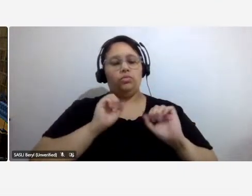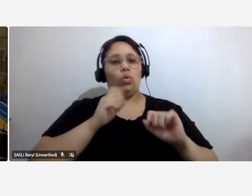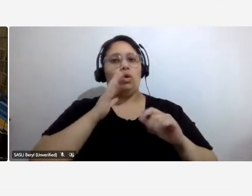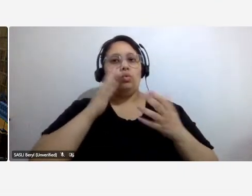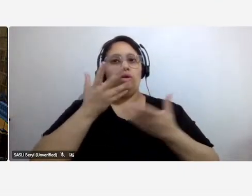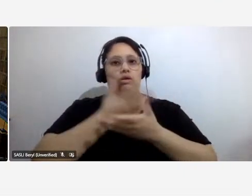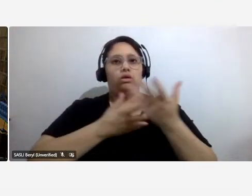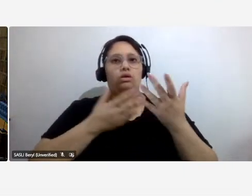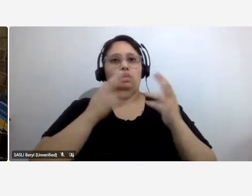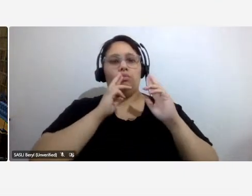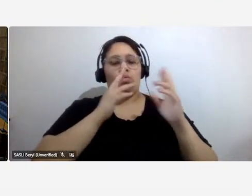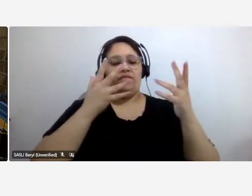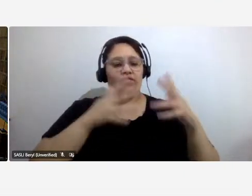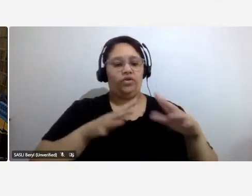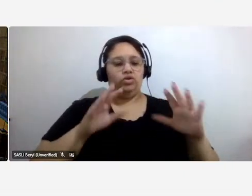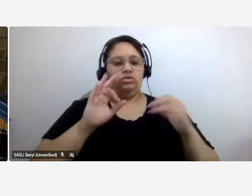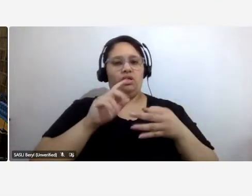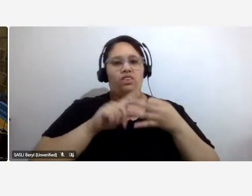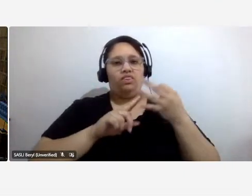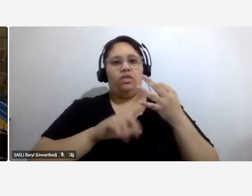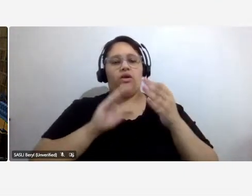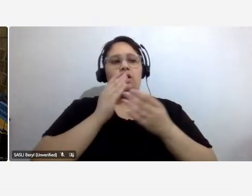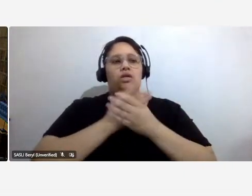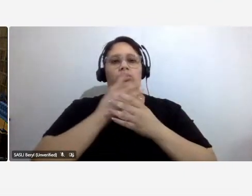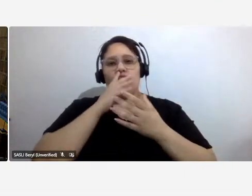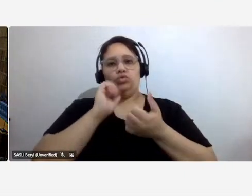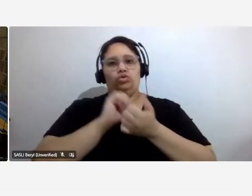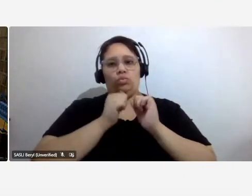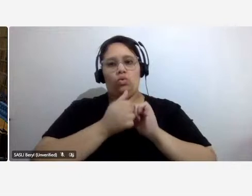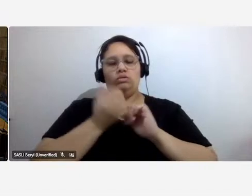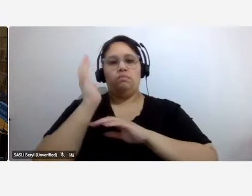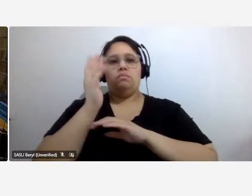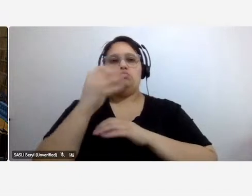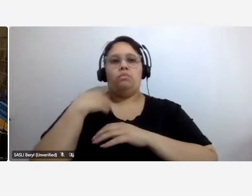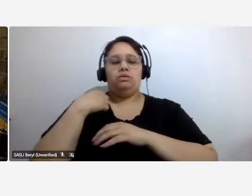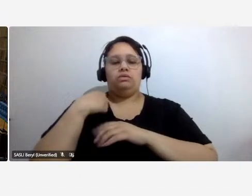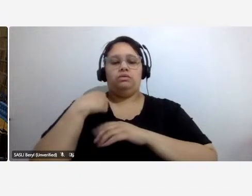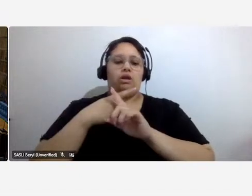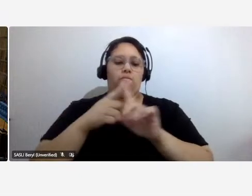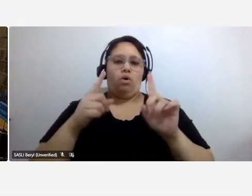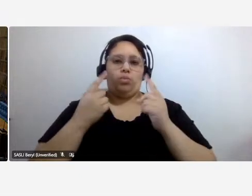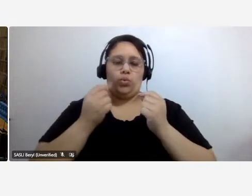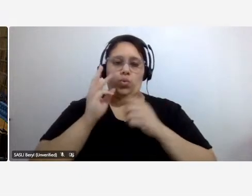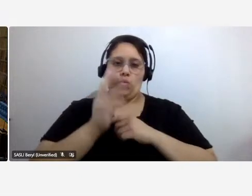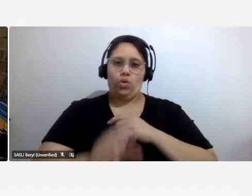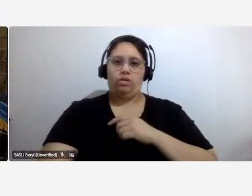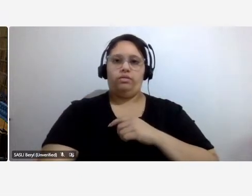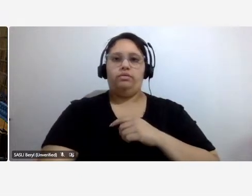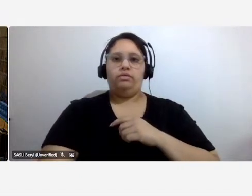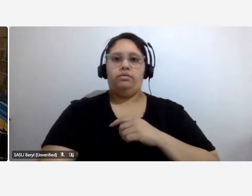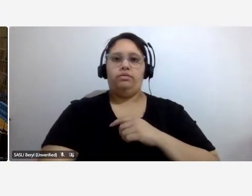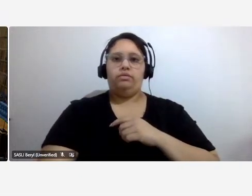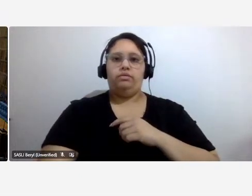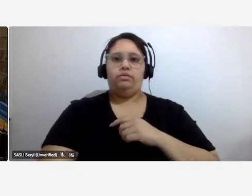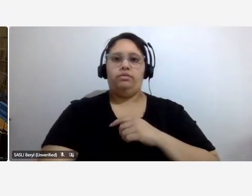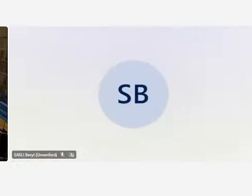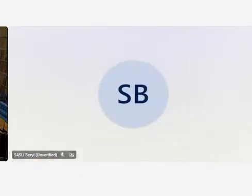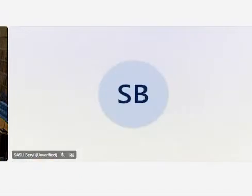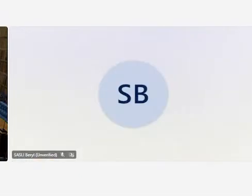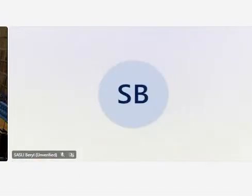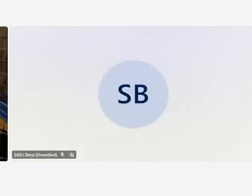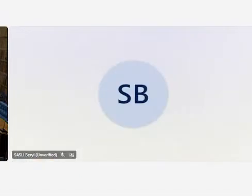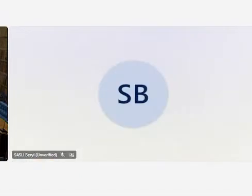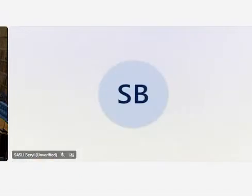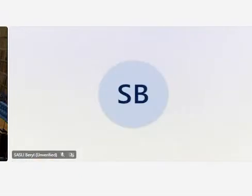his report, the third case for sport, he will make a presentation to the minister and to the department, also to Treasury and other